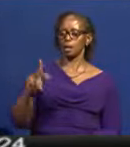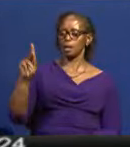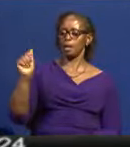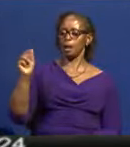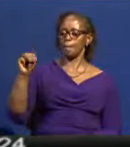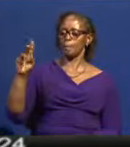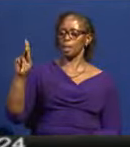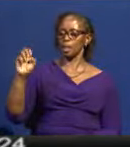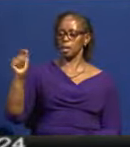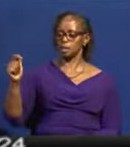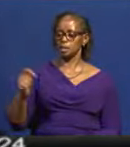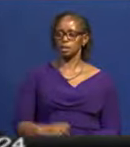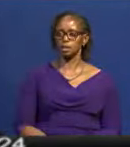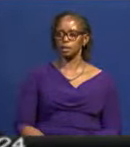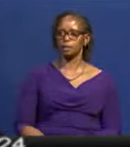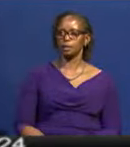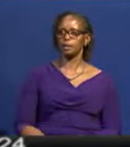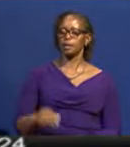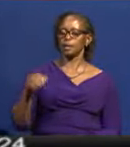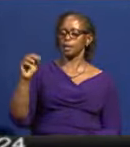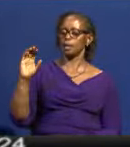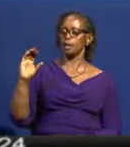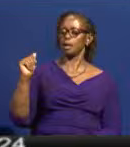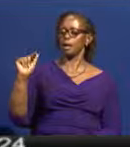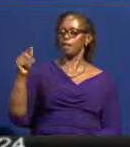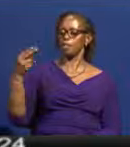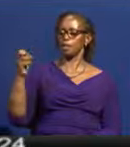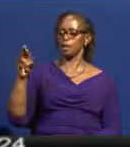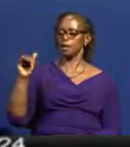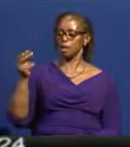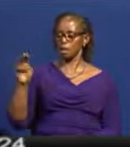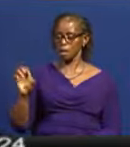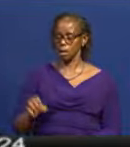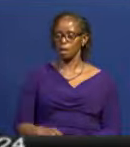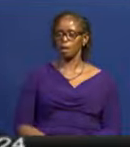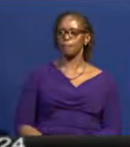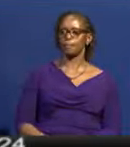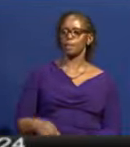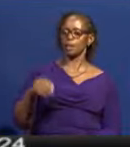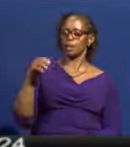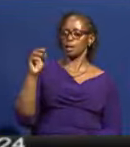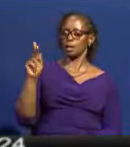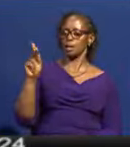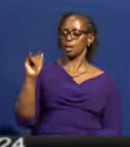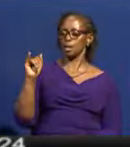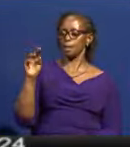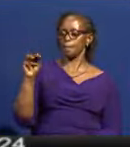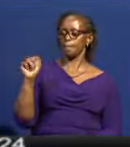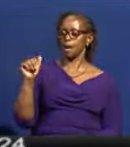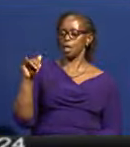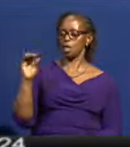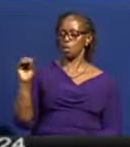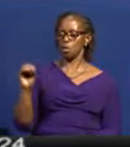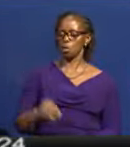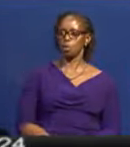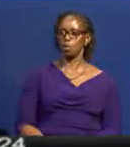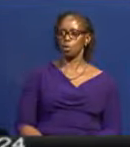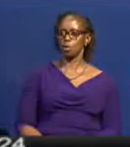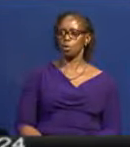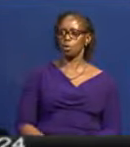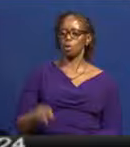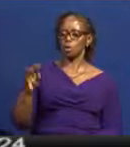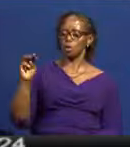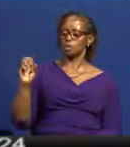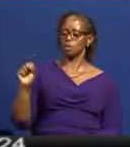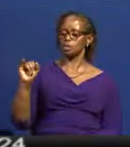Kamket, Catherine Ngalechei, Ruben Kiborek, Kimaiyo Gideon,